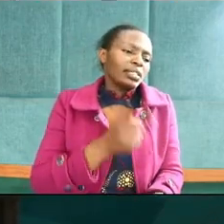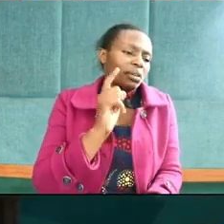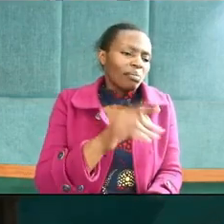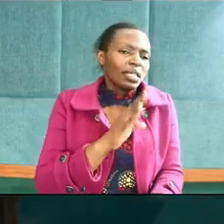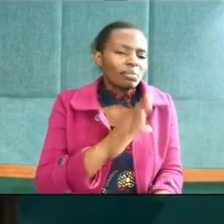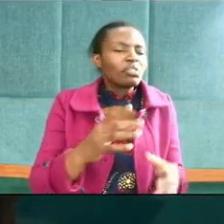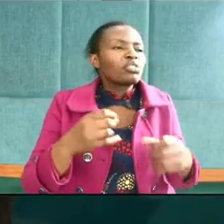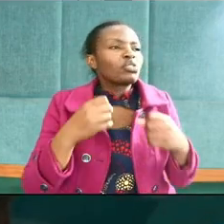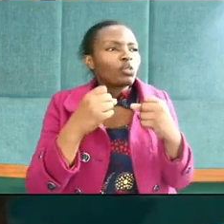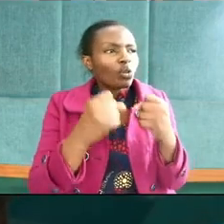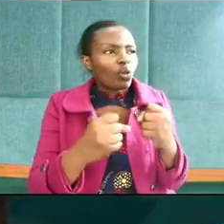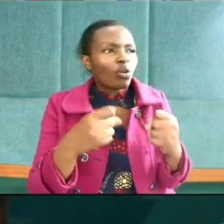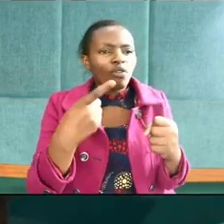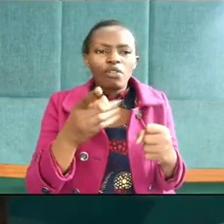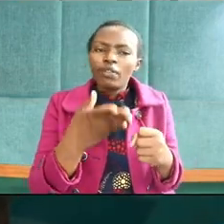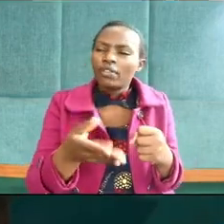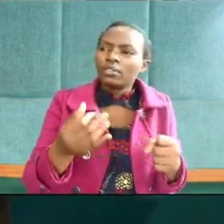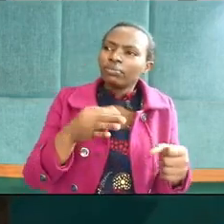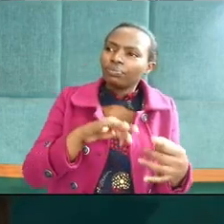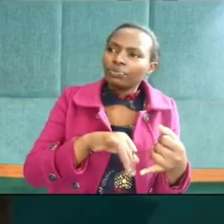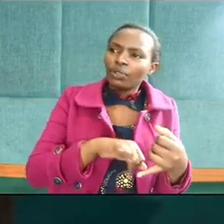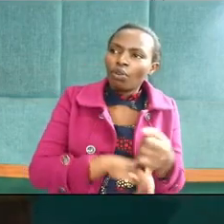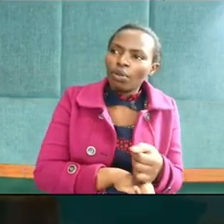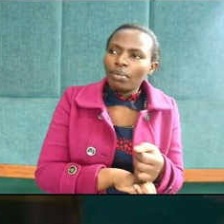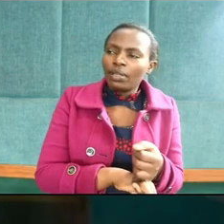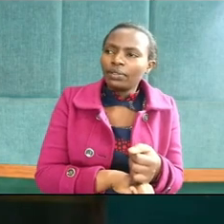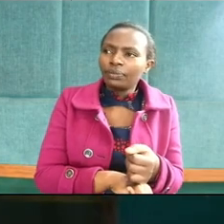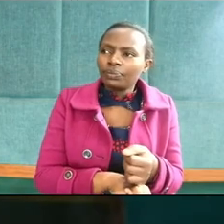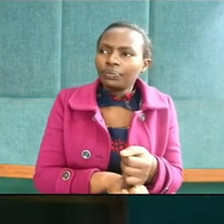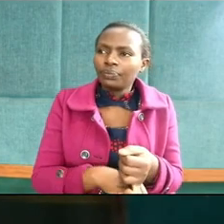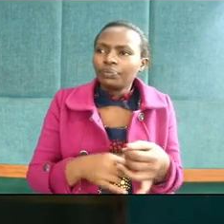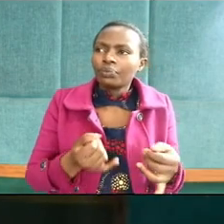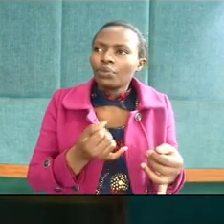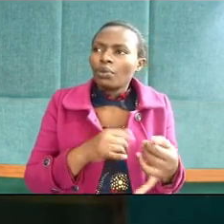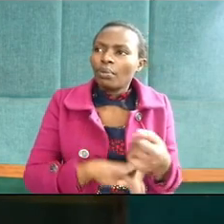be careful as we handle their delicate hearts.